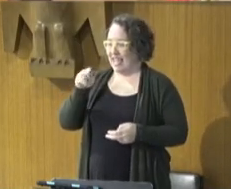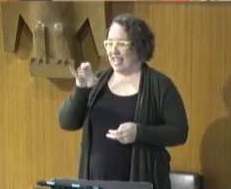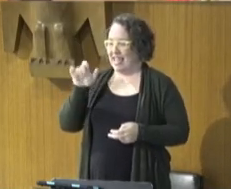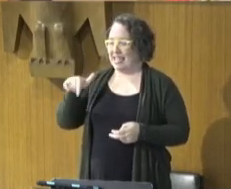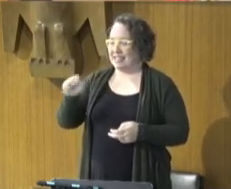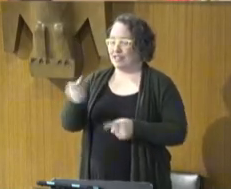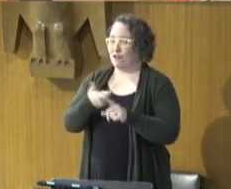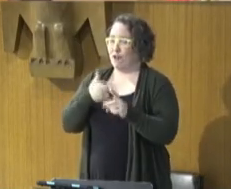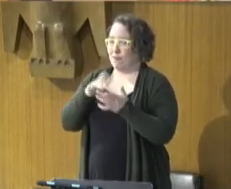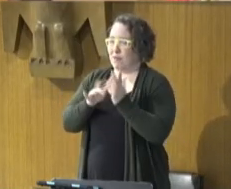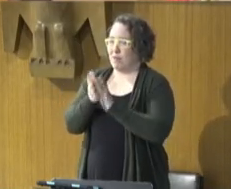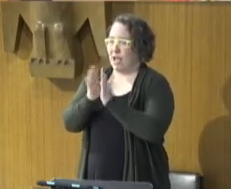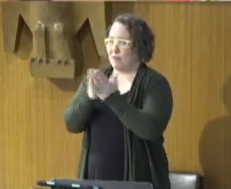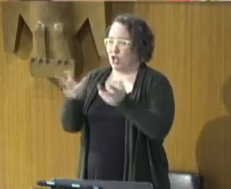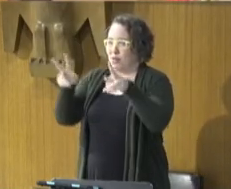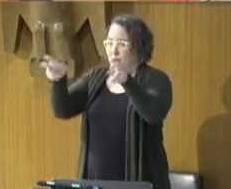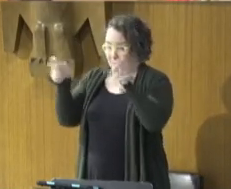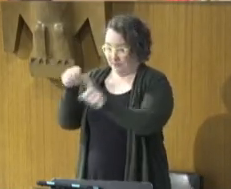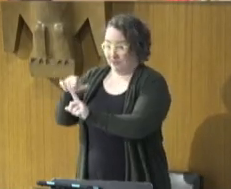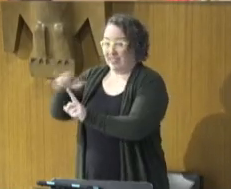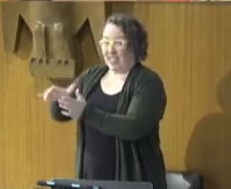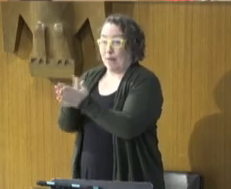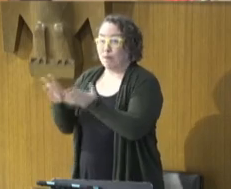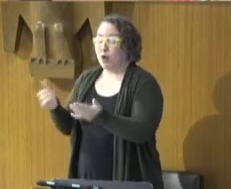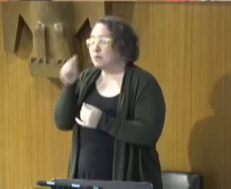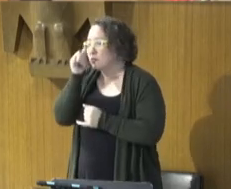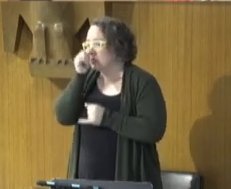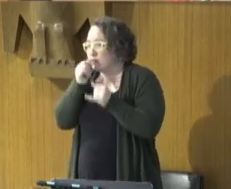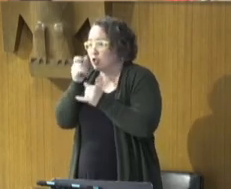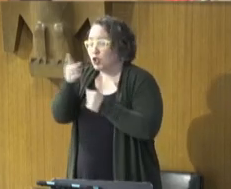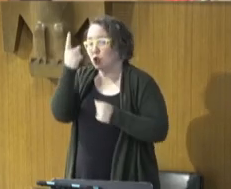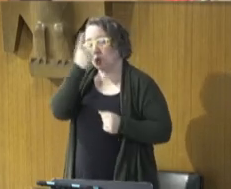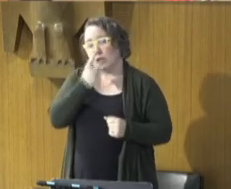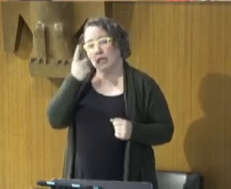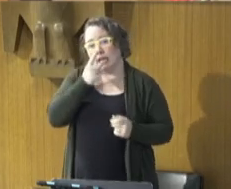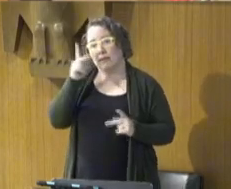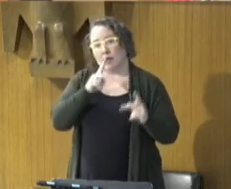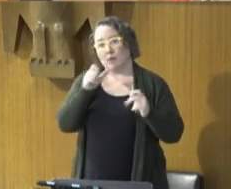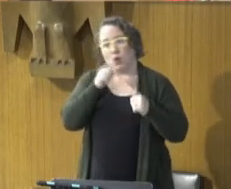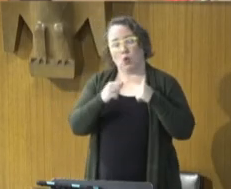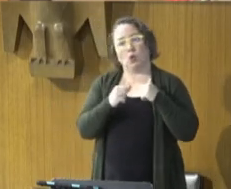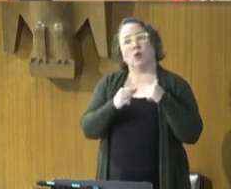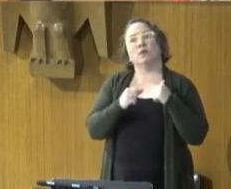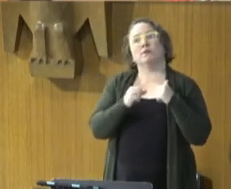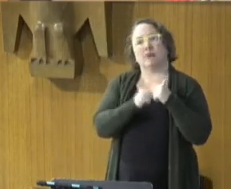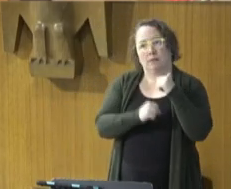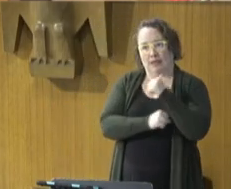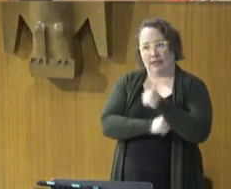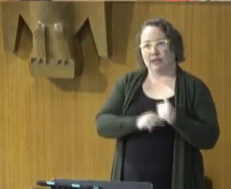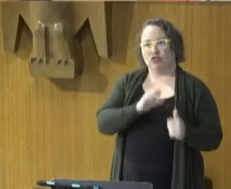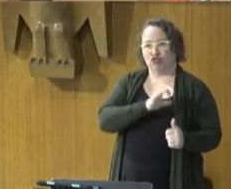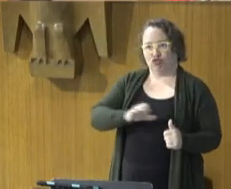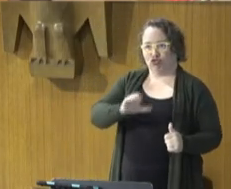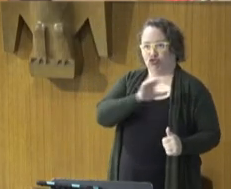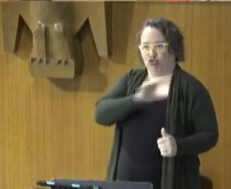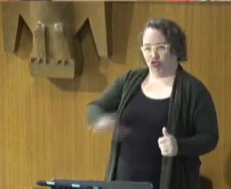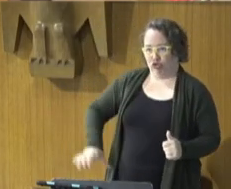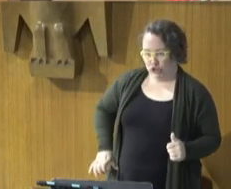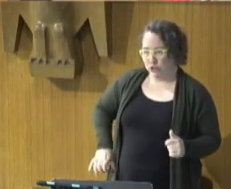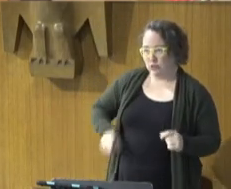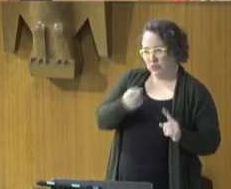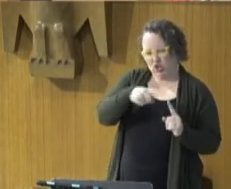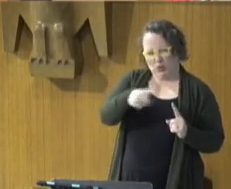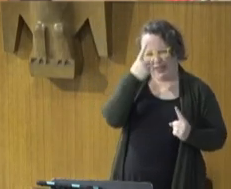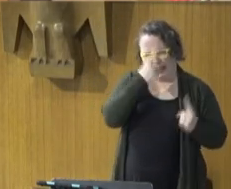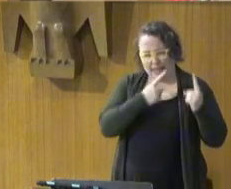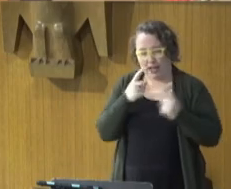And you would think, based on how our fundamentalist friends think about the Bible, that everything's just straightforward and clear-cut, you would think